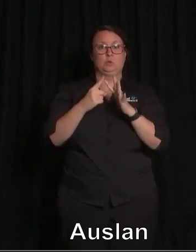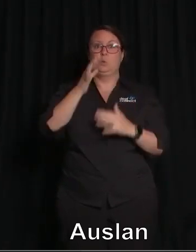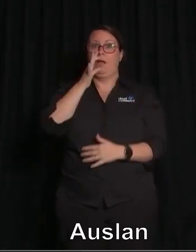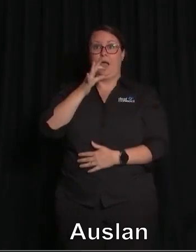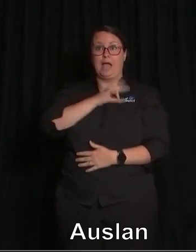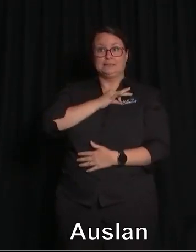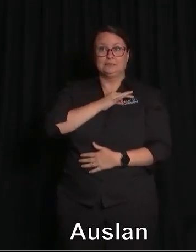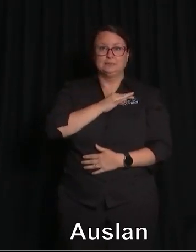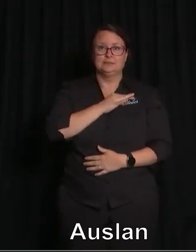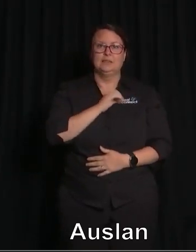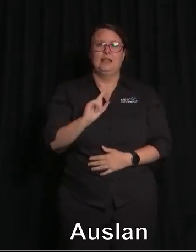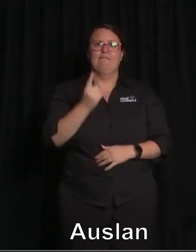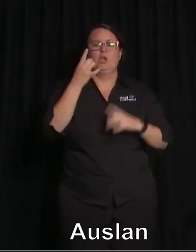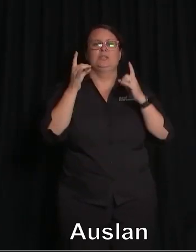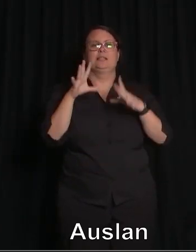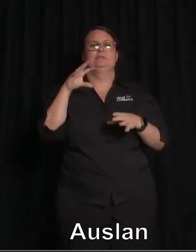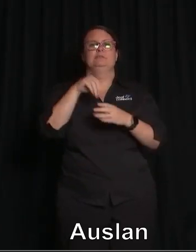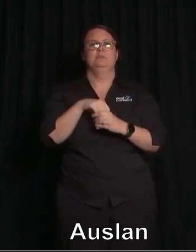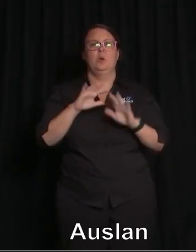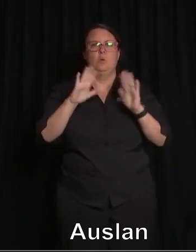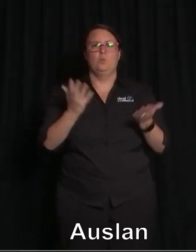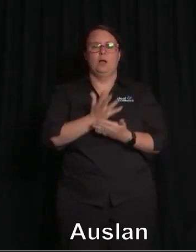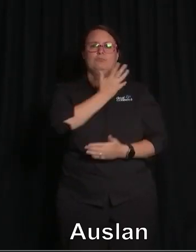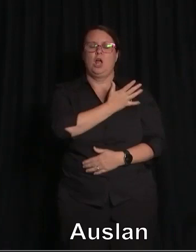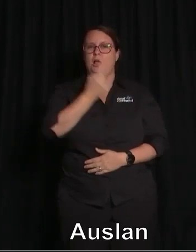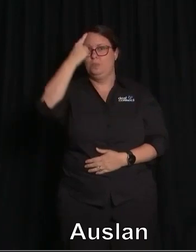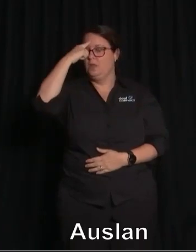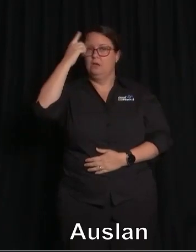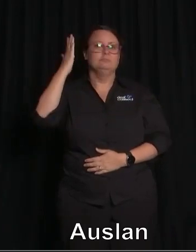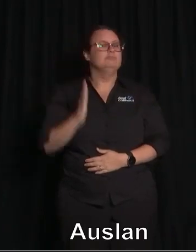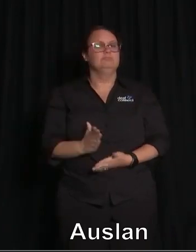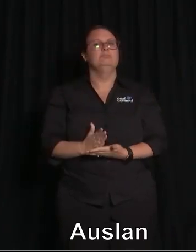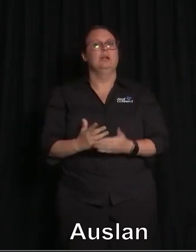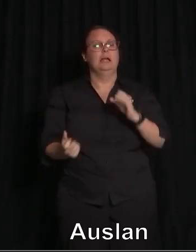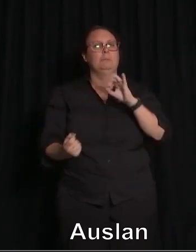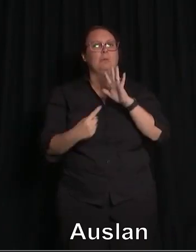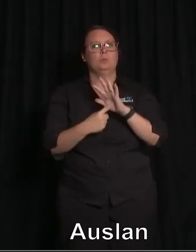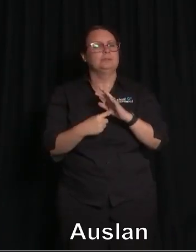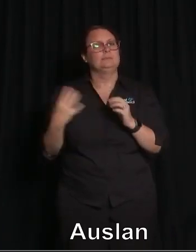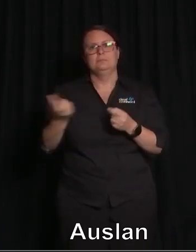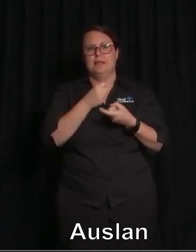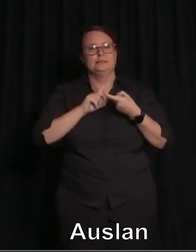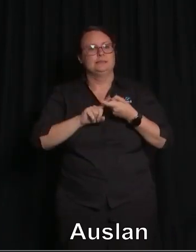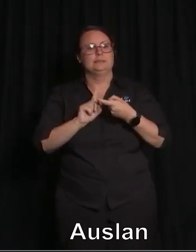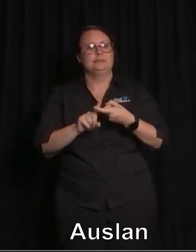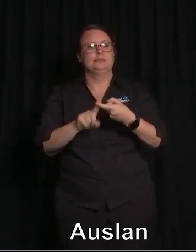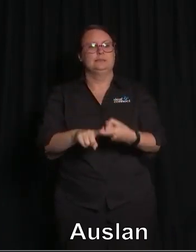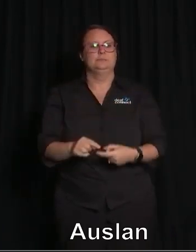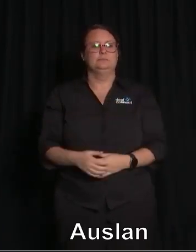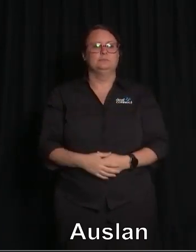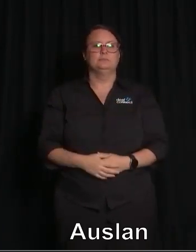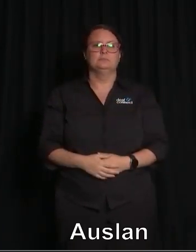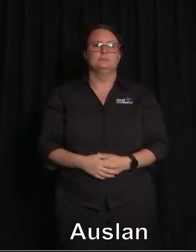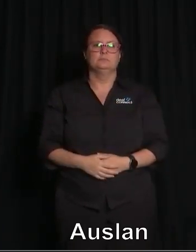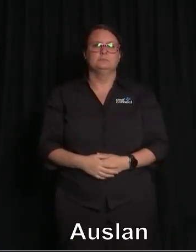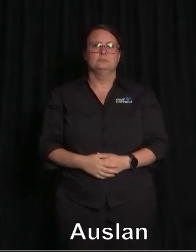concept when I first started with WorldPride, I wasn't going to let it go. I think it's so beautiful. So the design